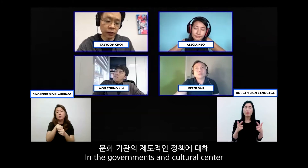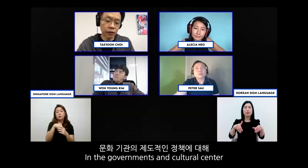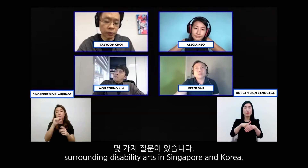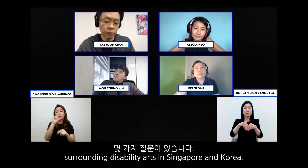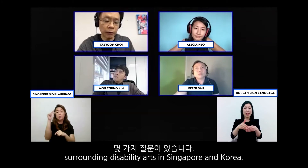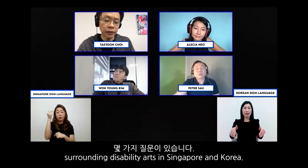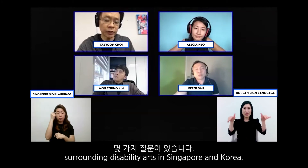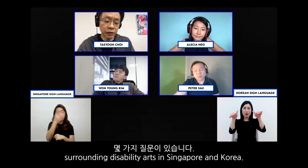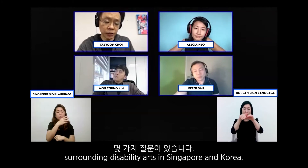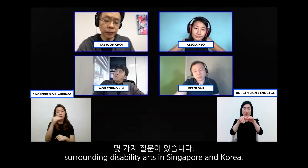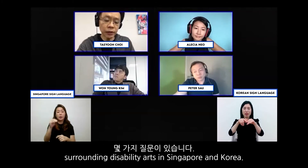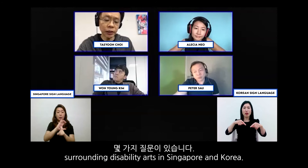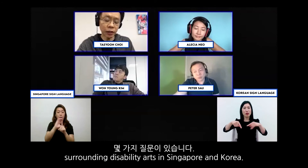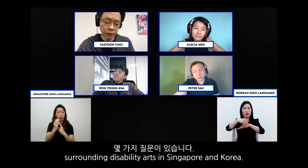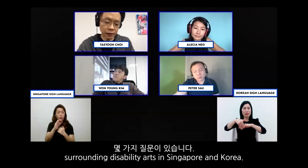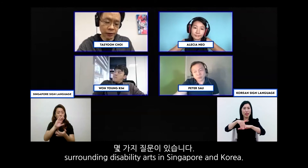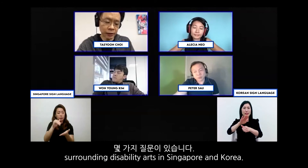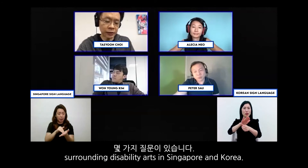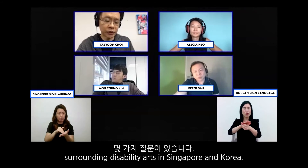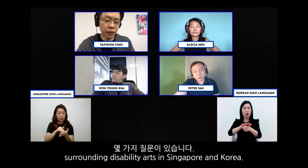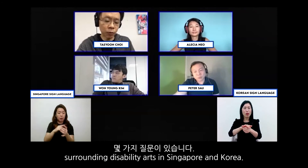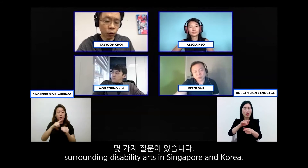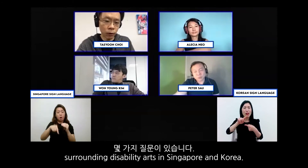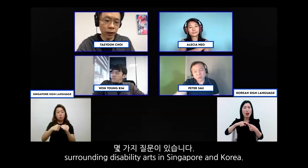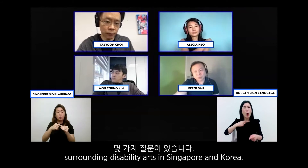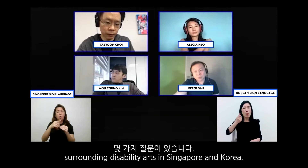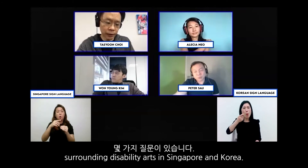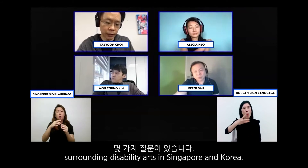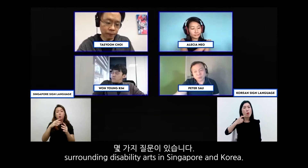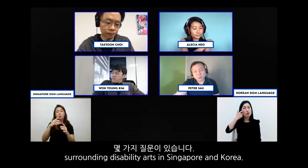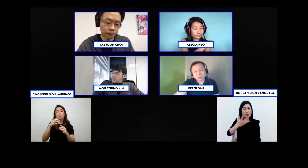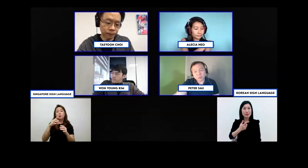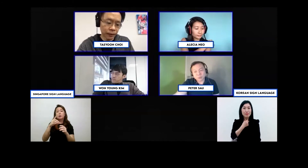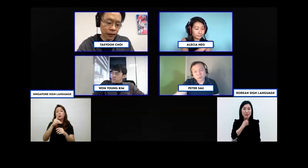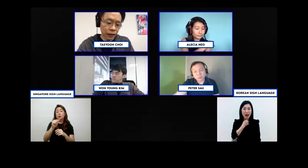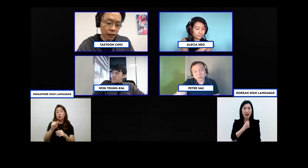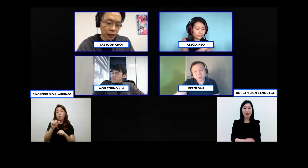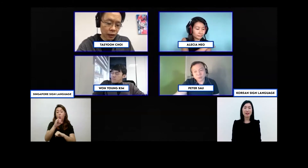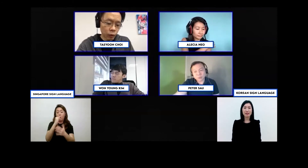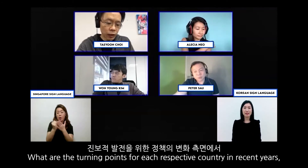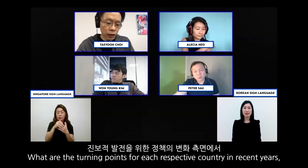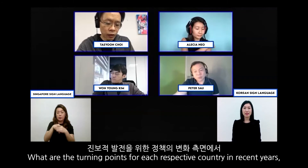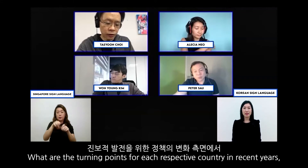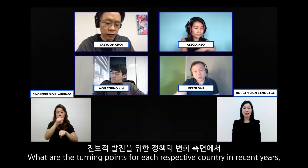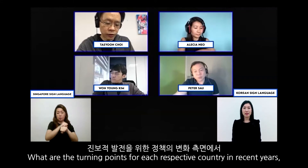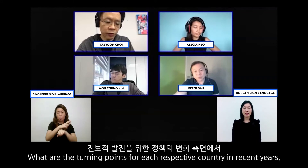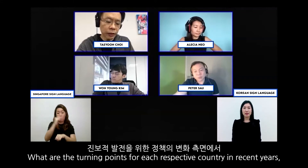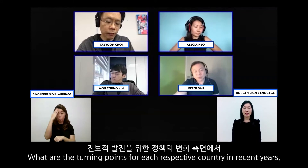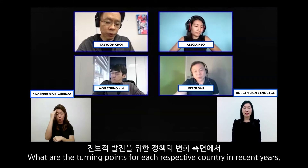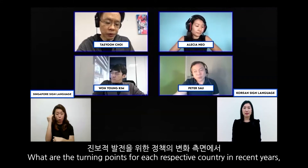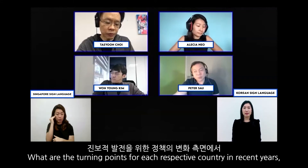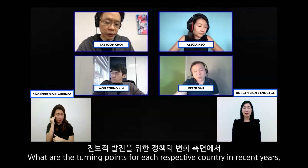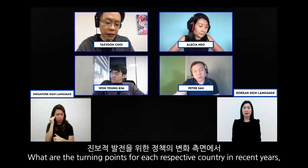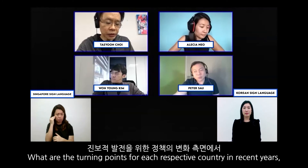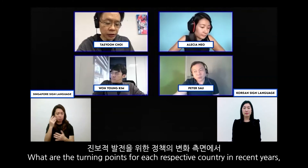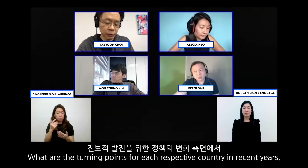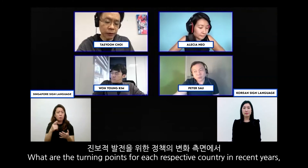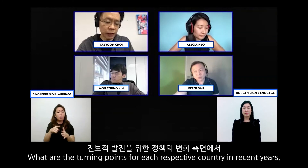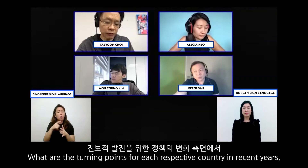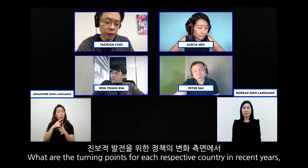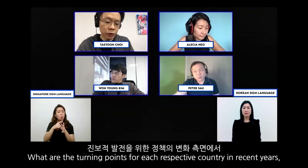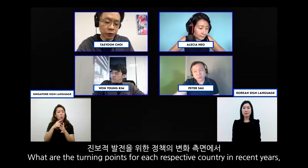centers surrounding disability arts in Singapore and Korea. What are the turning points for